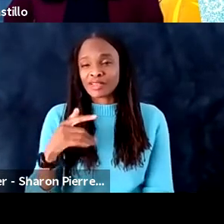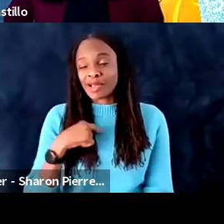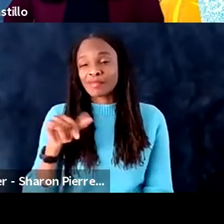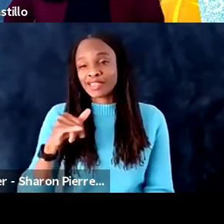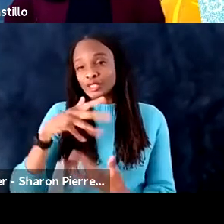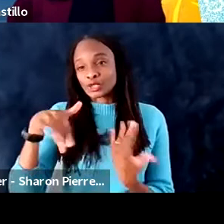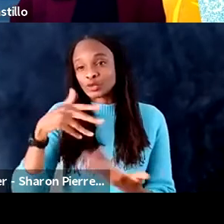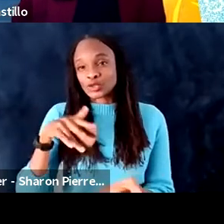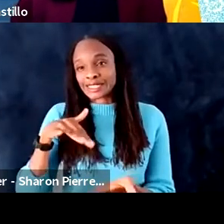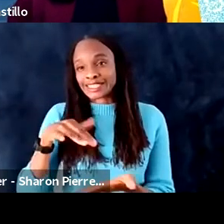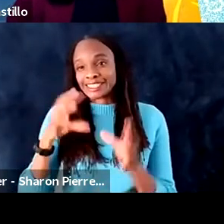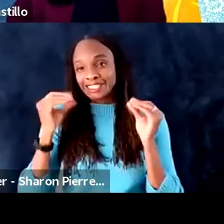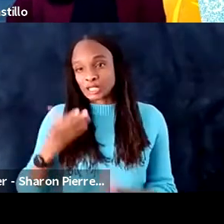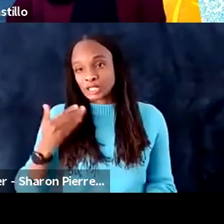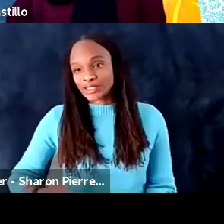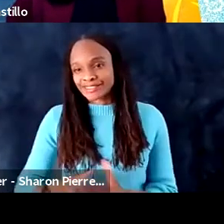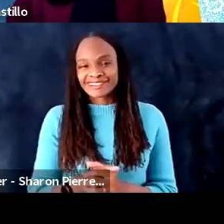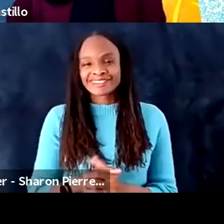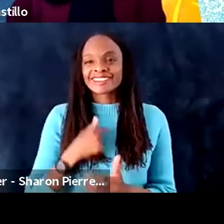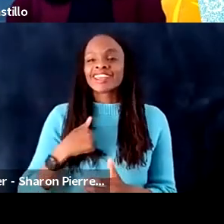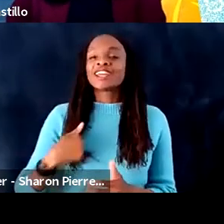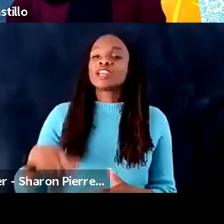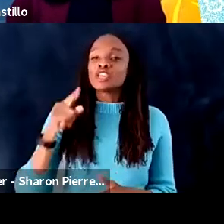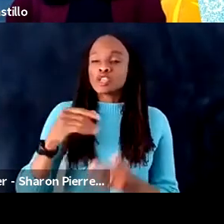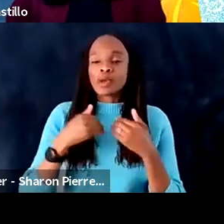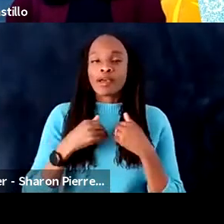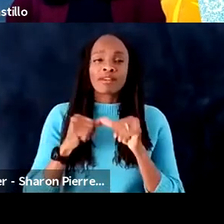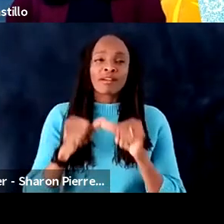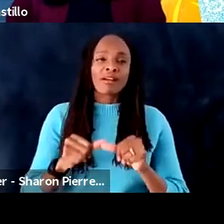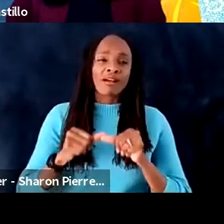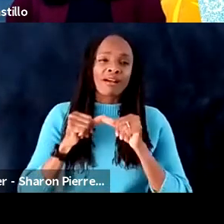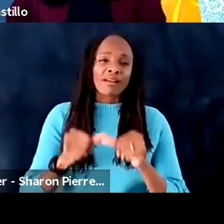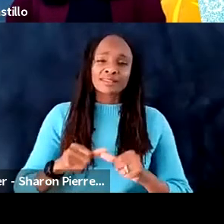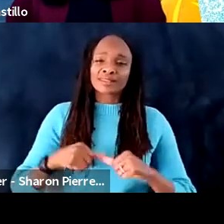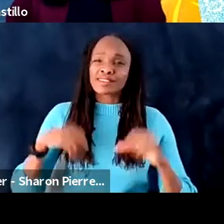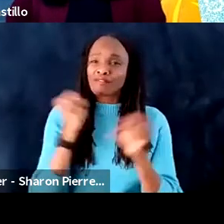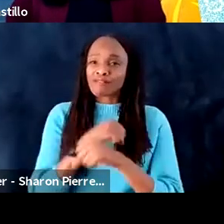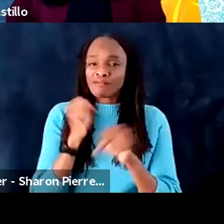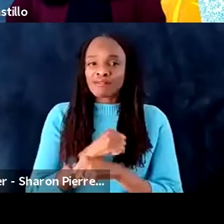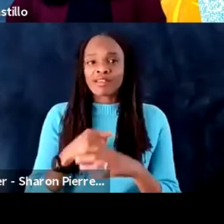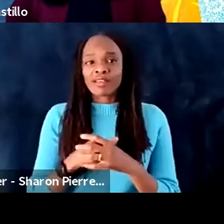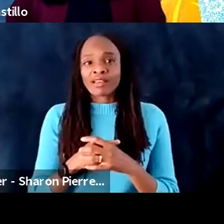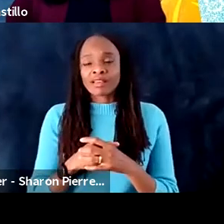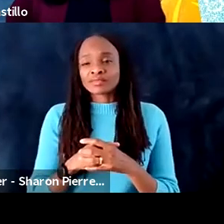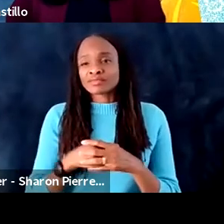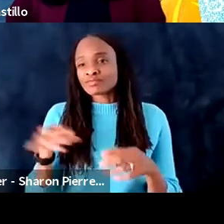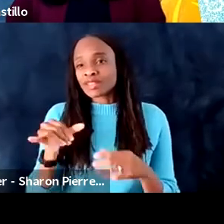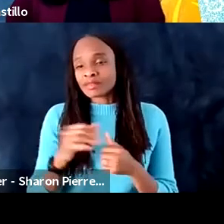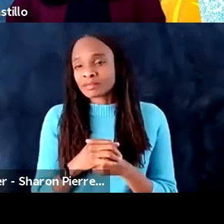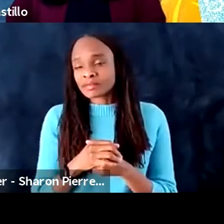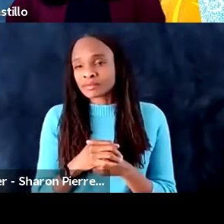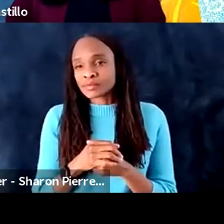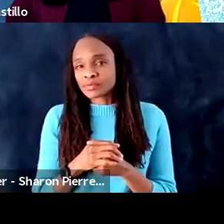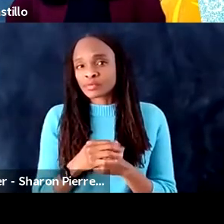that I am. You have a constant fight, like de Tocqueville saw,